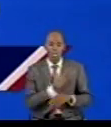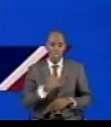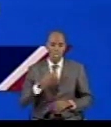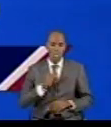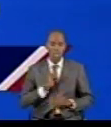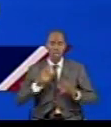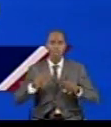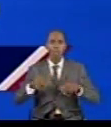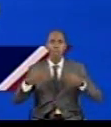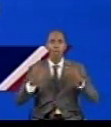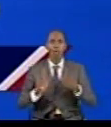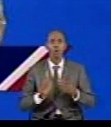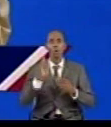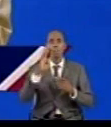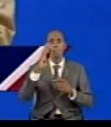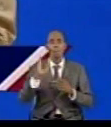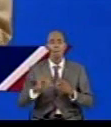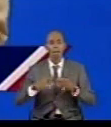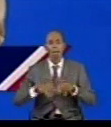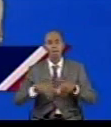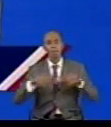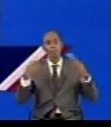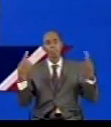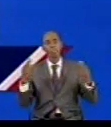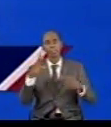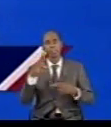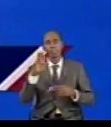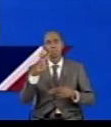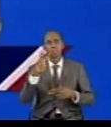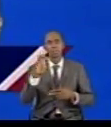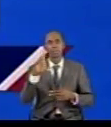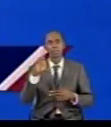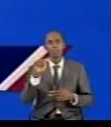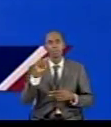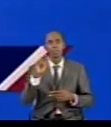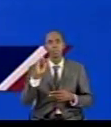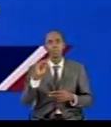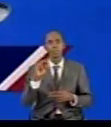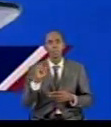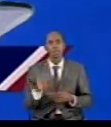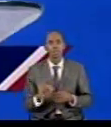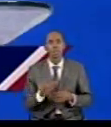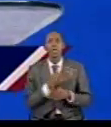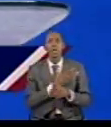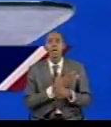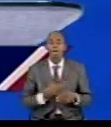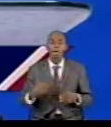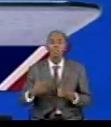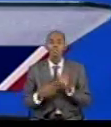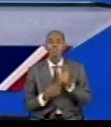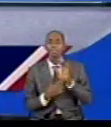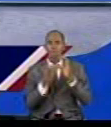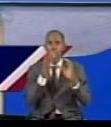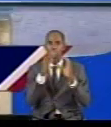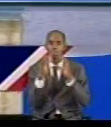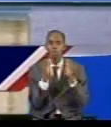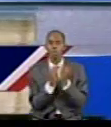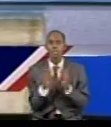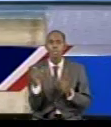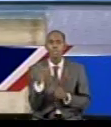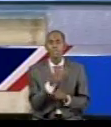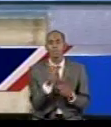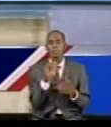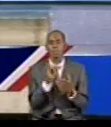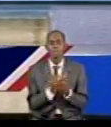by revelation and communicated unto them that gospel which